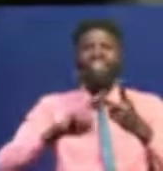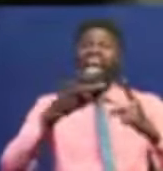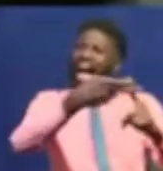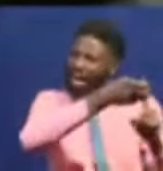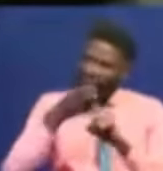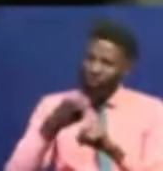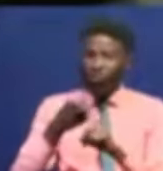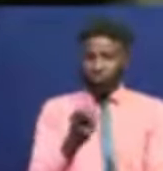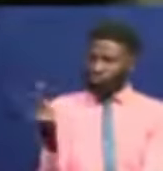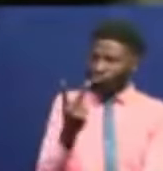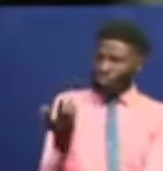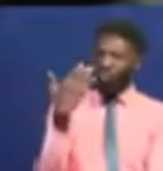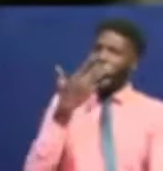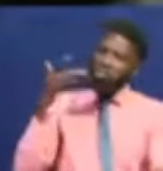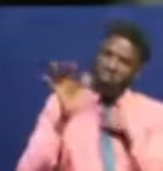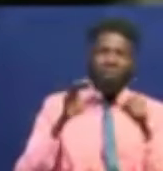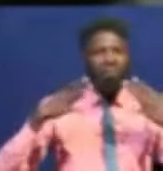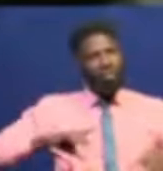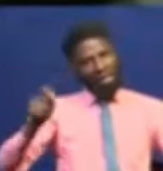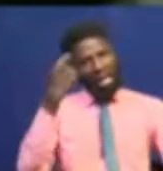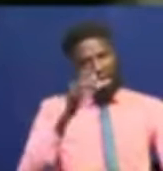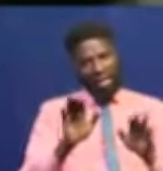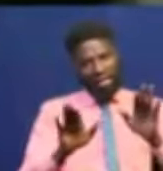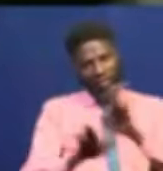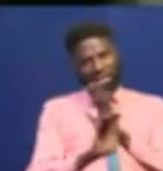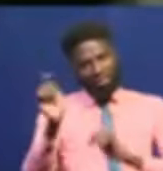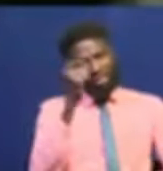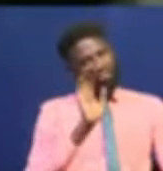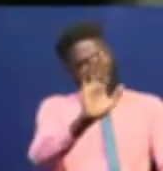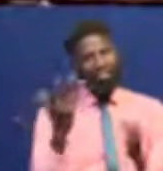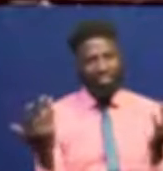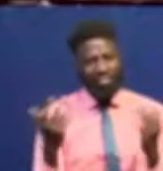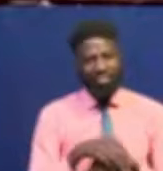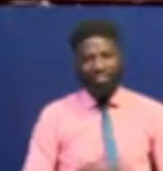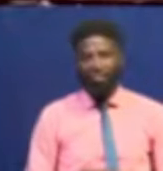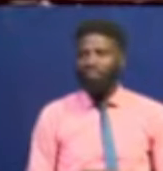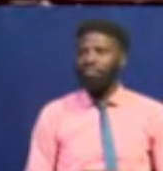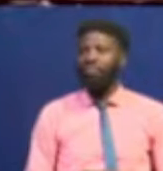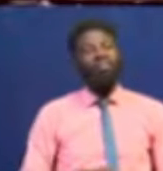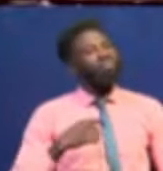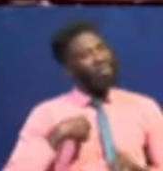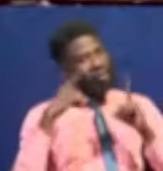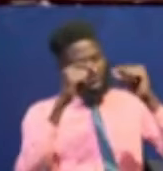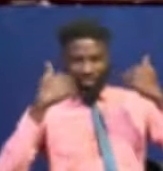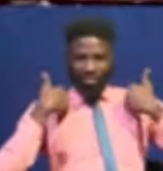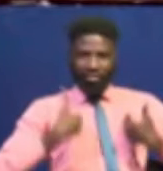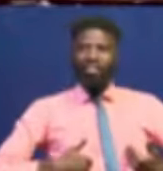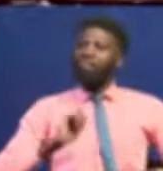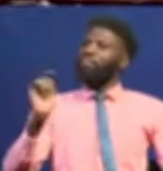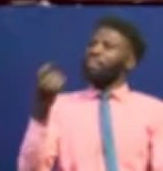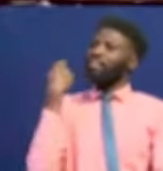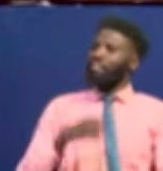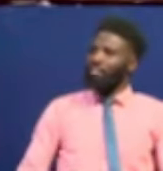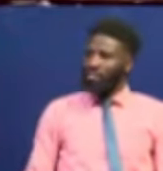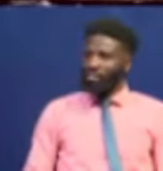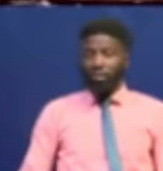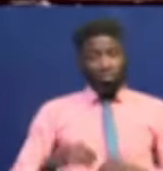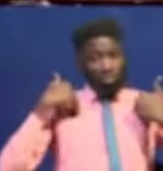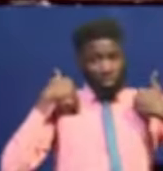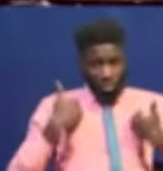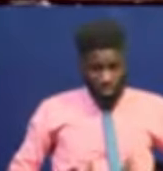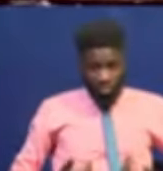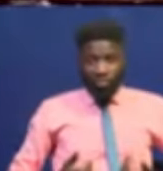what you and him promised the people of Kenya. Let me tell you, I am the president, and I speak